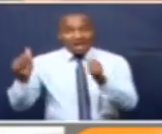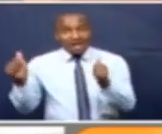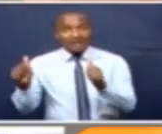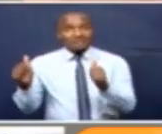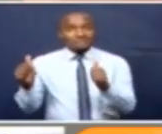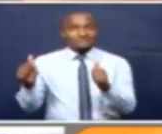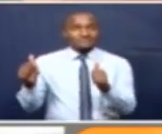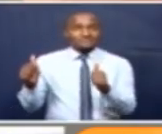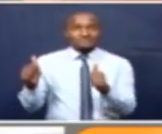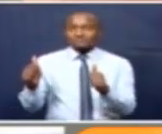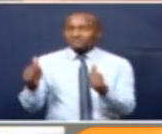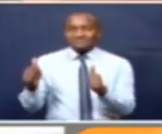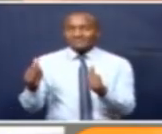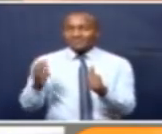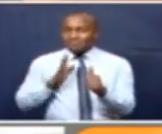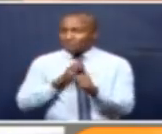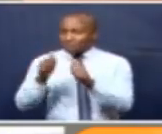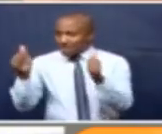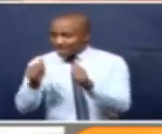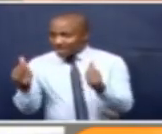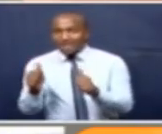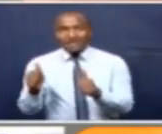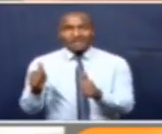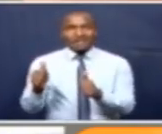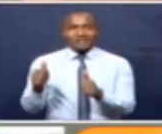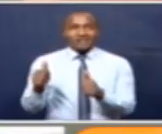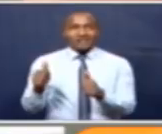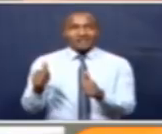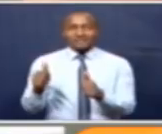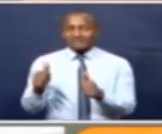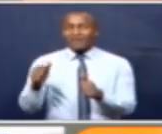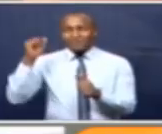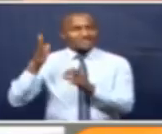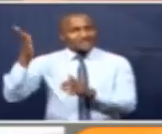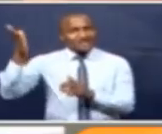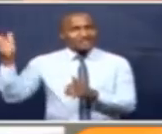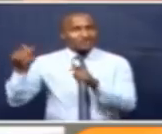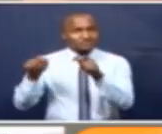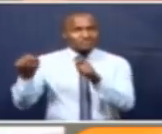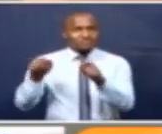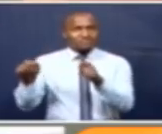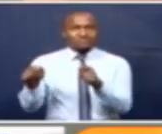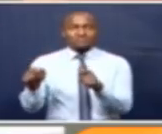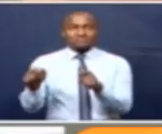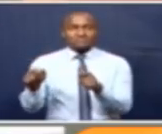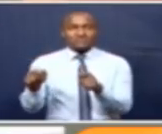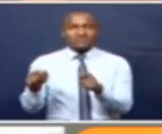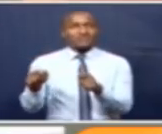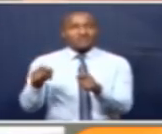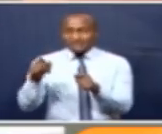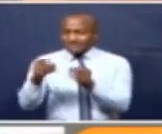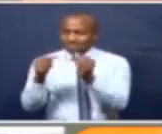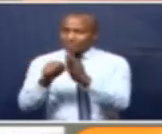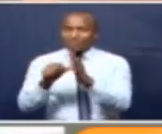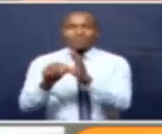there are, you know, that the boardroom or the commission is managed by certain politicians, we'll be lying to ourselves. We'll not be fixing the problem that we